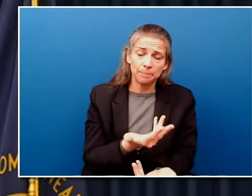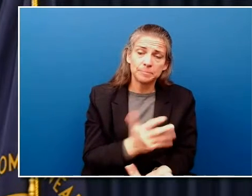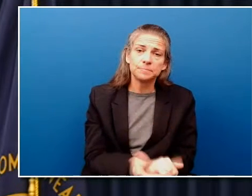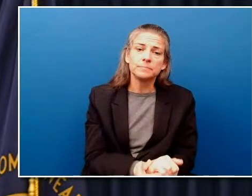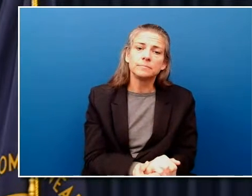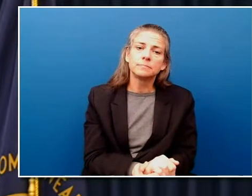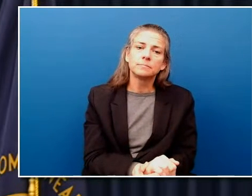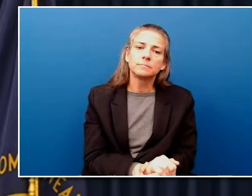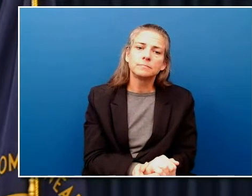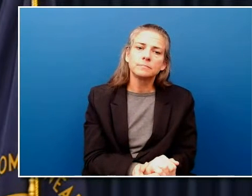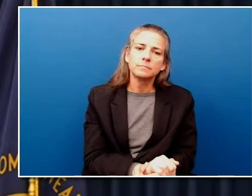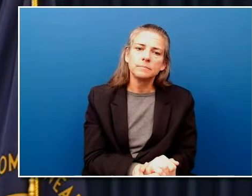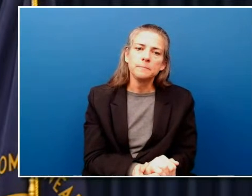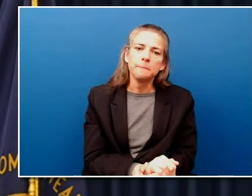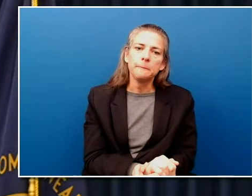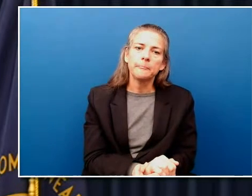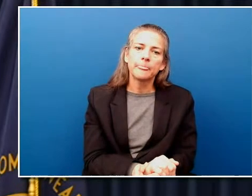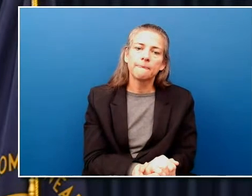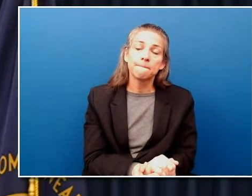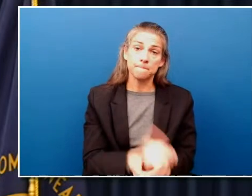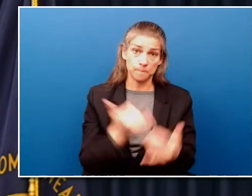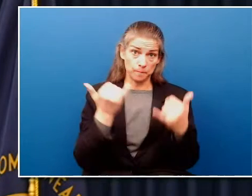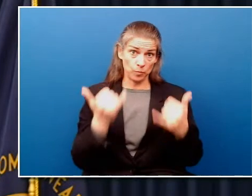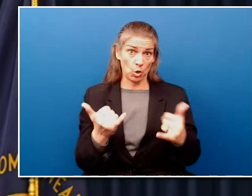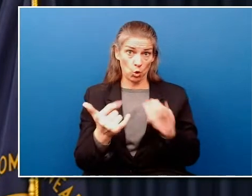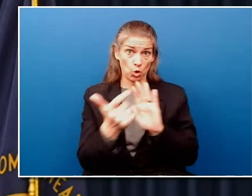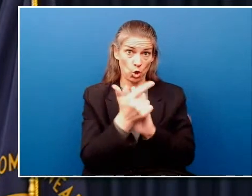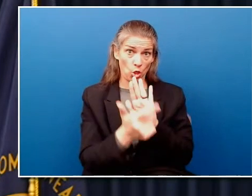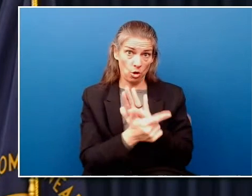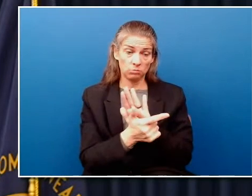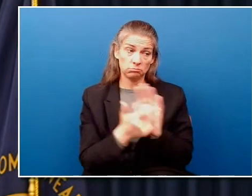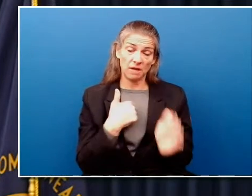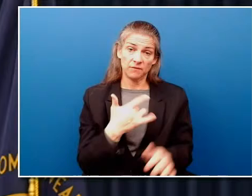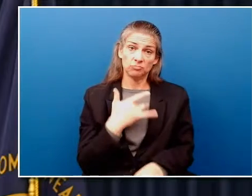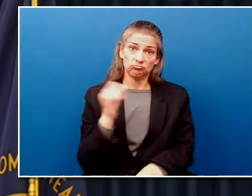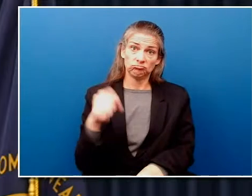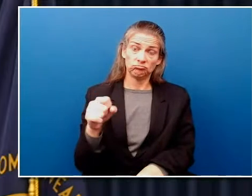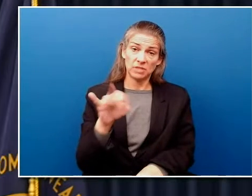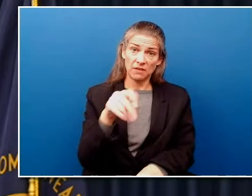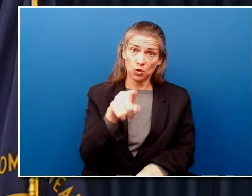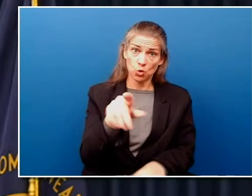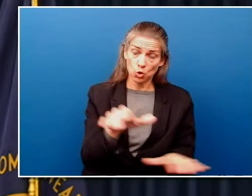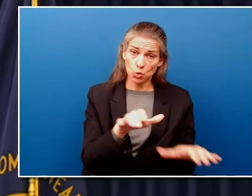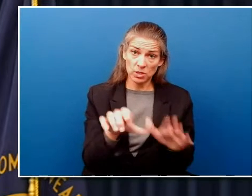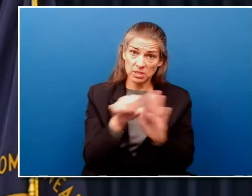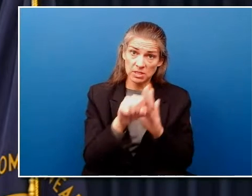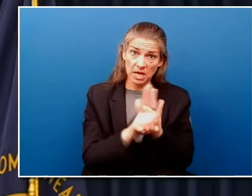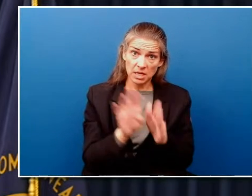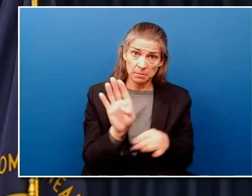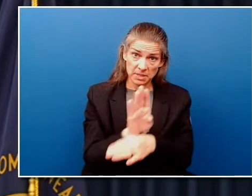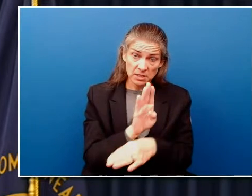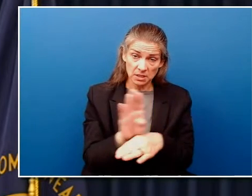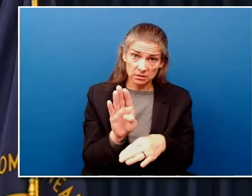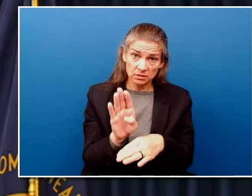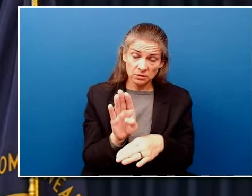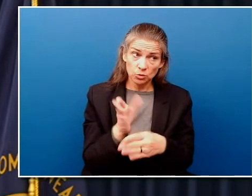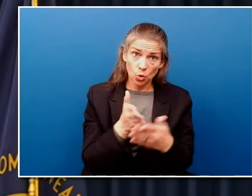I'm under the current law, then I believe, yes, if you are conducting state business